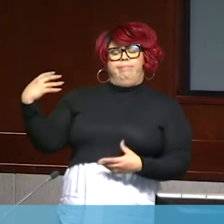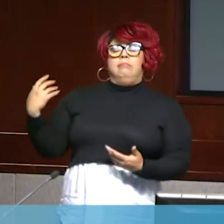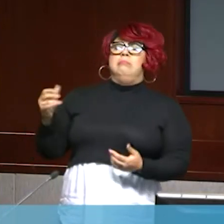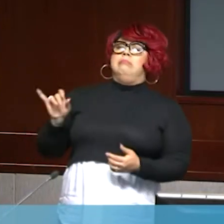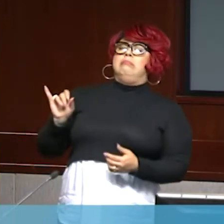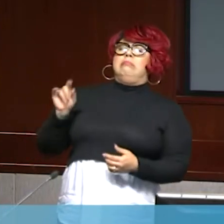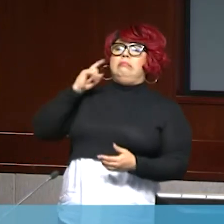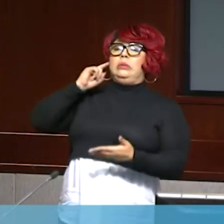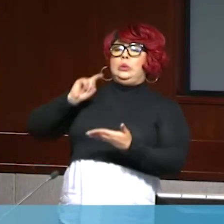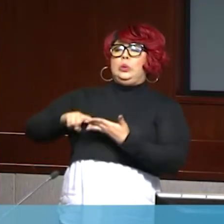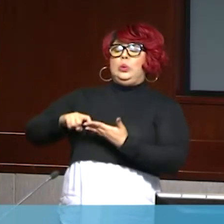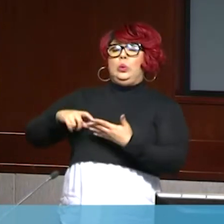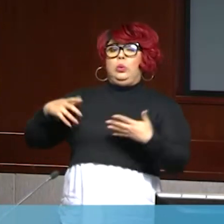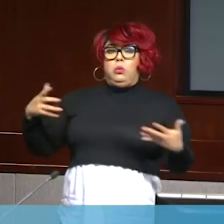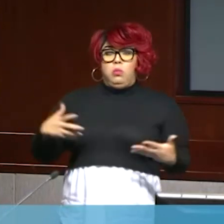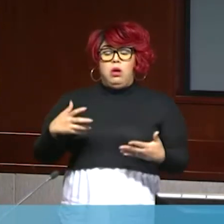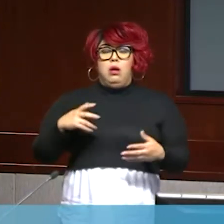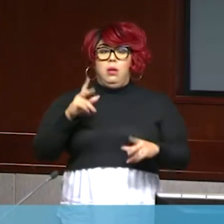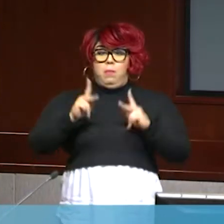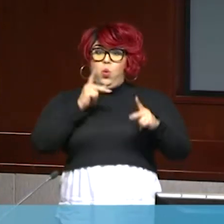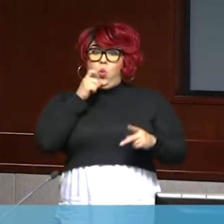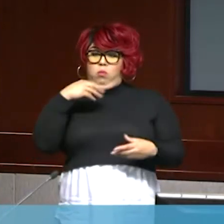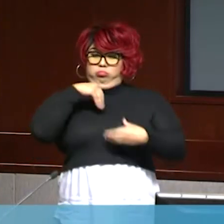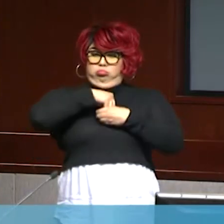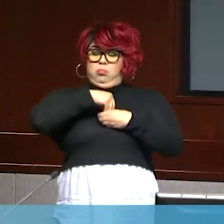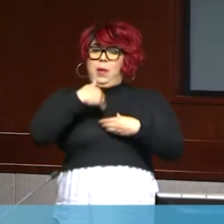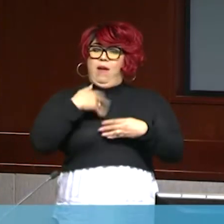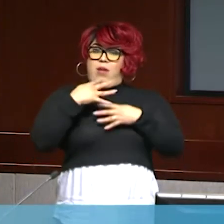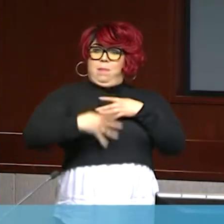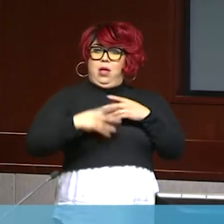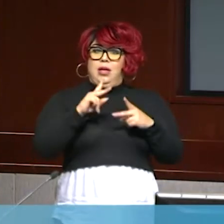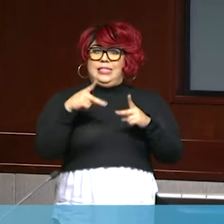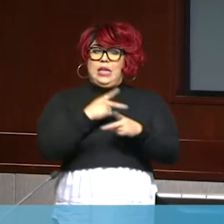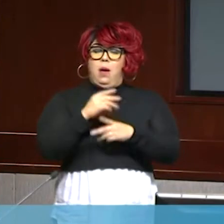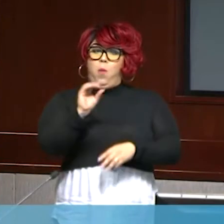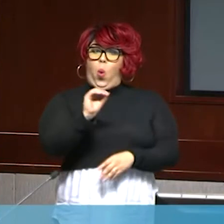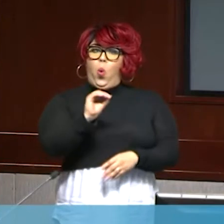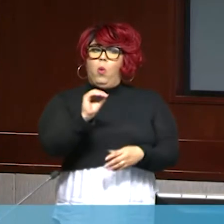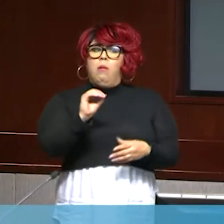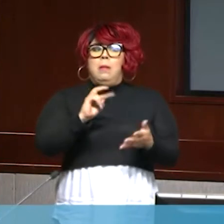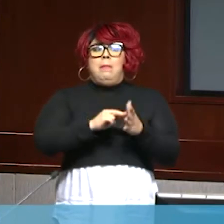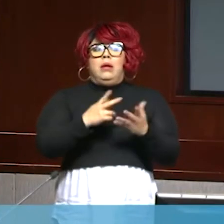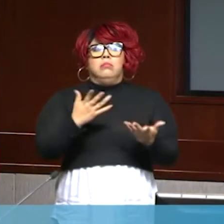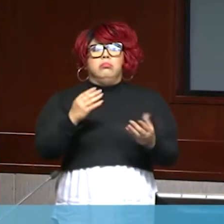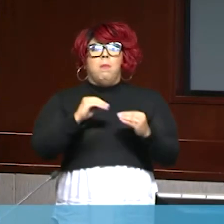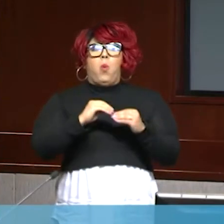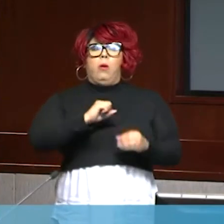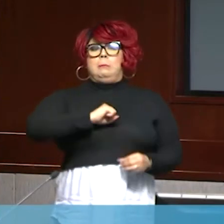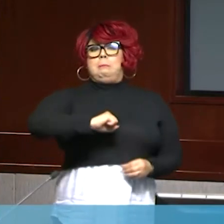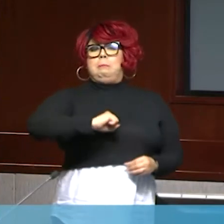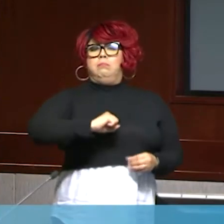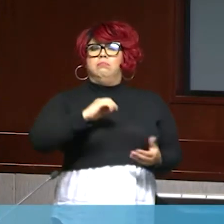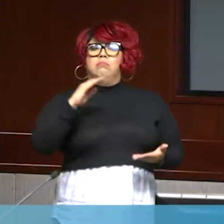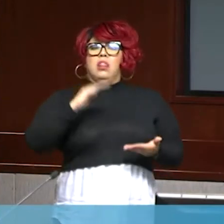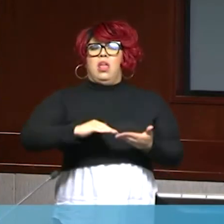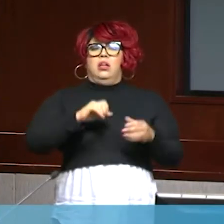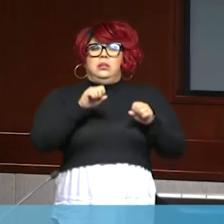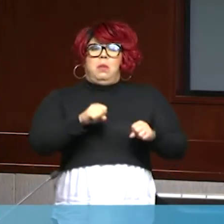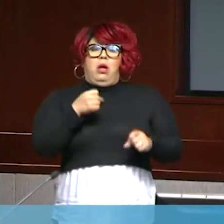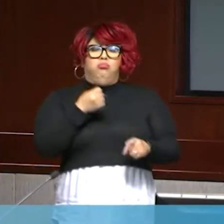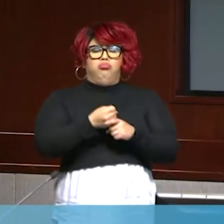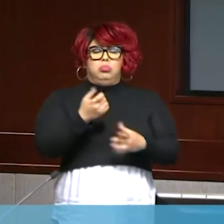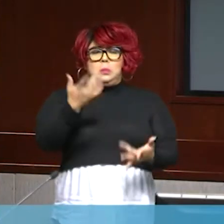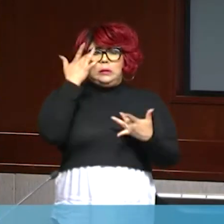people with blood type O may be less likely to have severe illness. That's something that has been looked into, as well as more